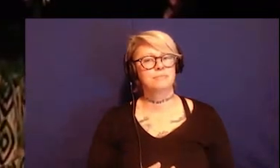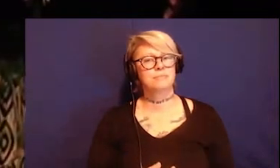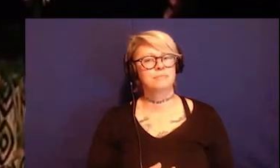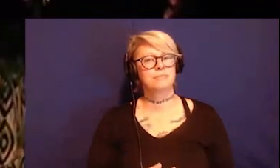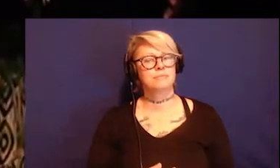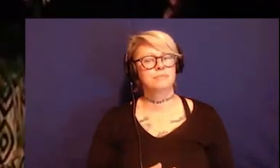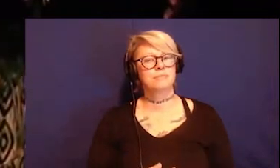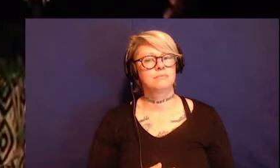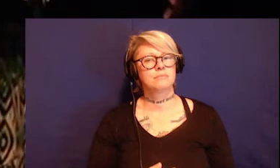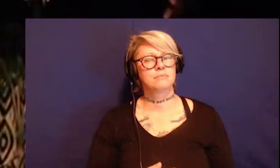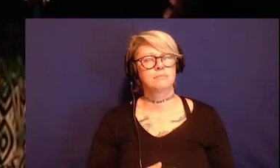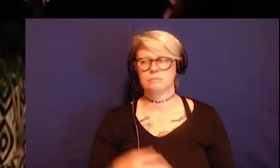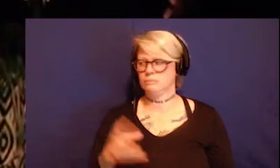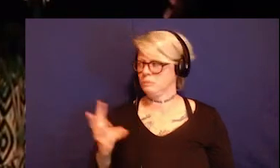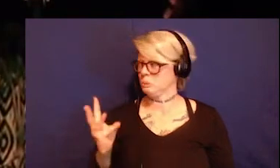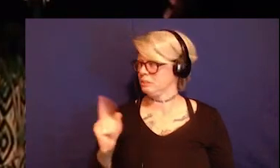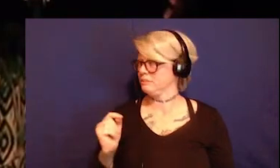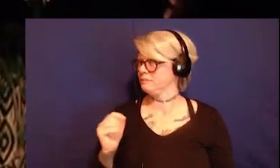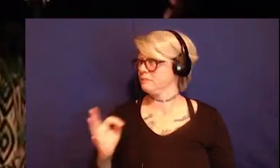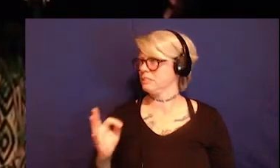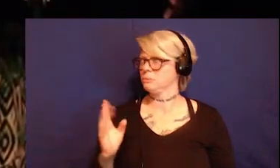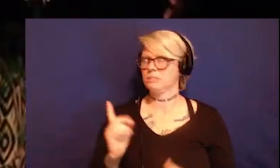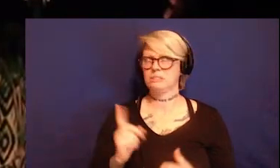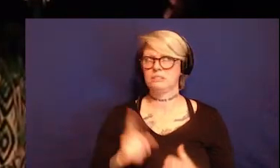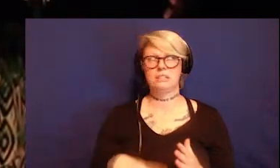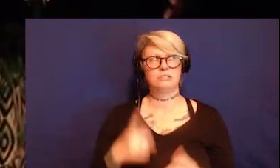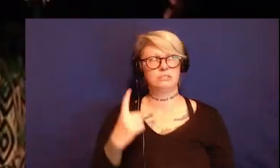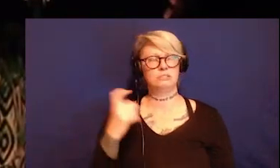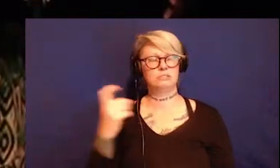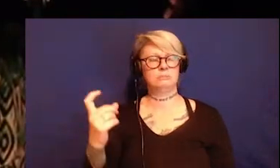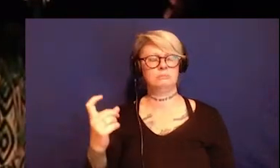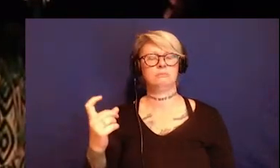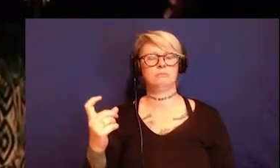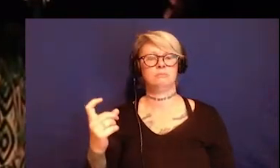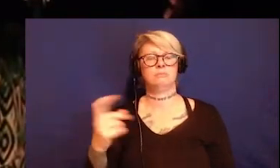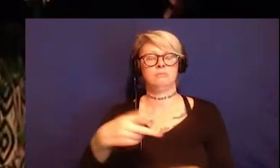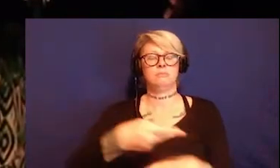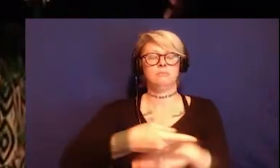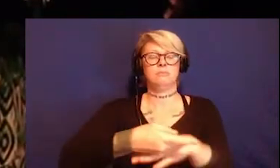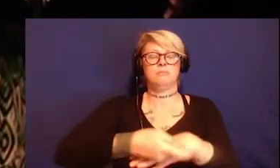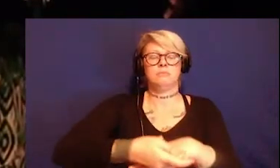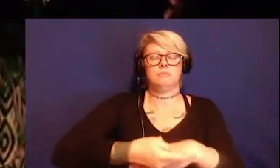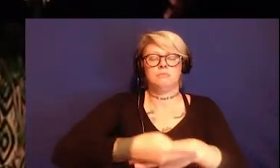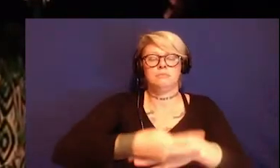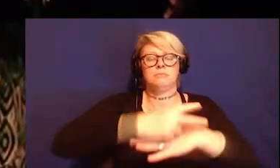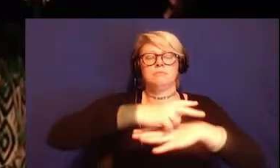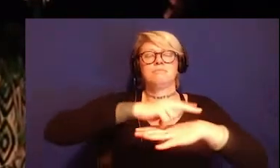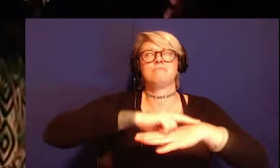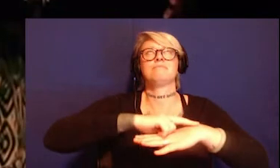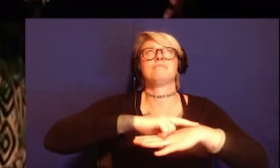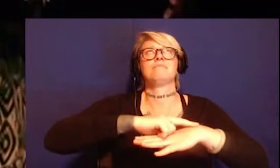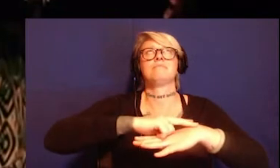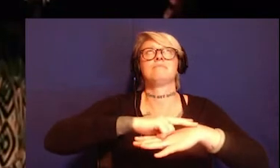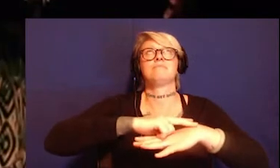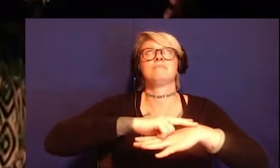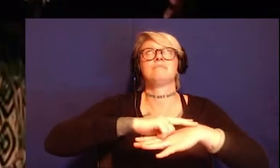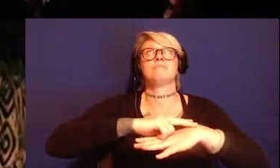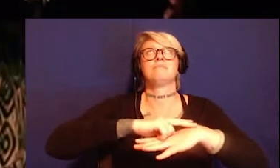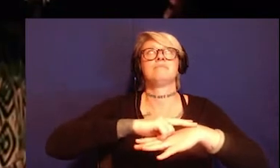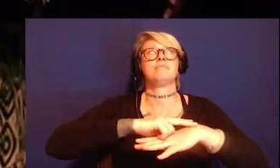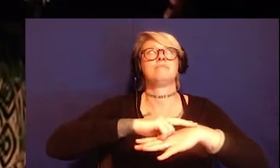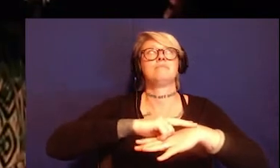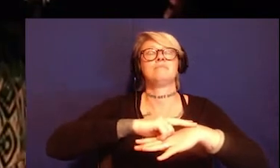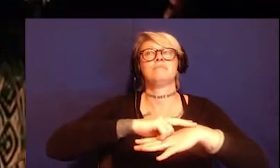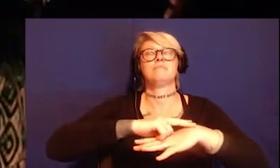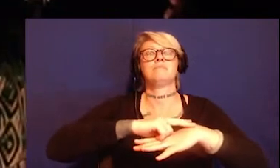the fuck was that? She turns and lays on her back and looks at the ceiling. We see quick